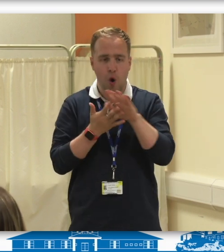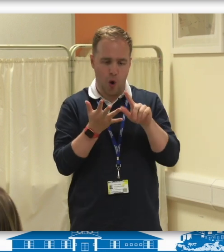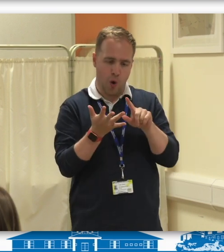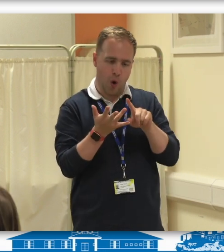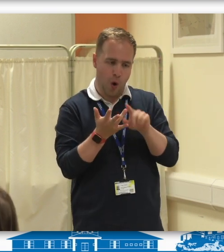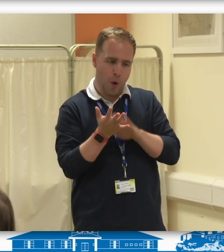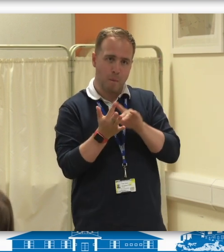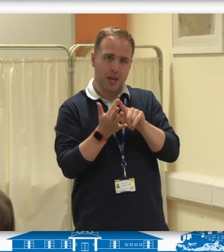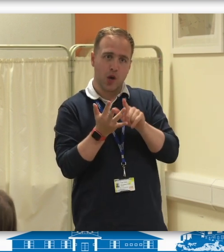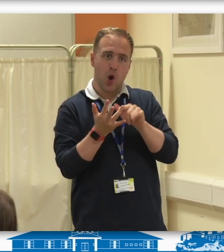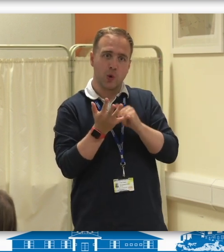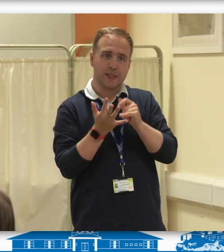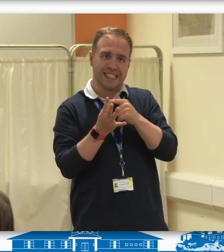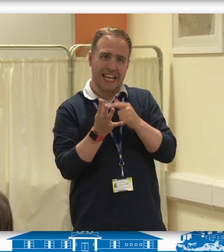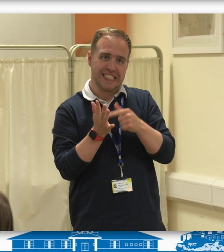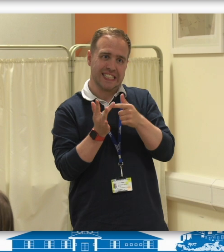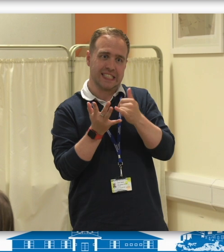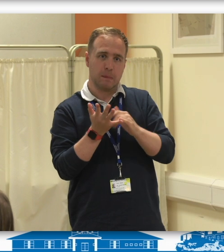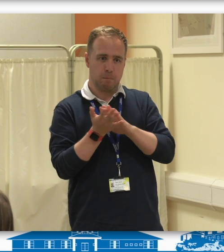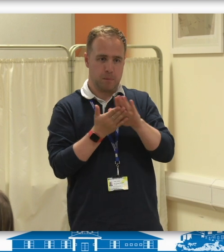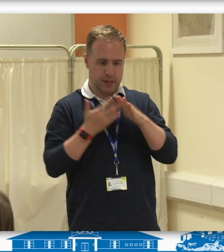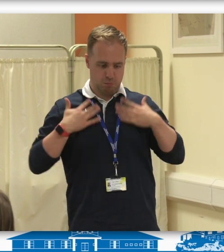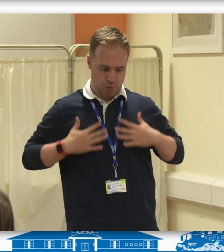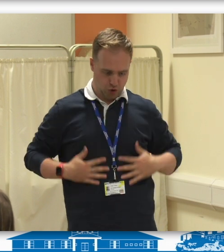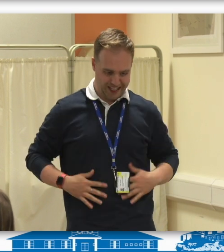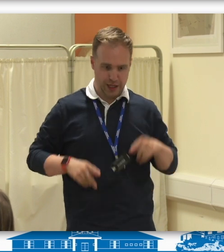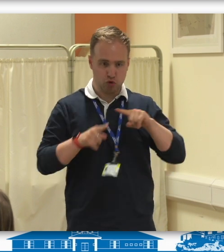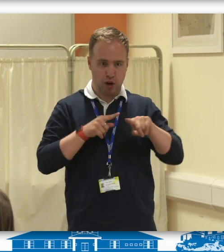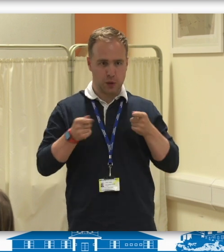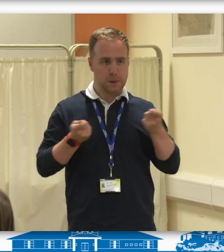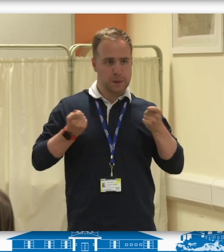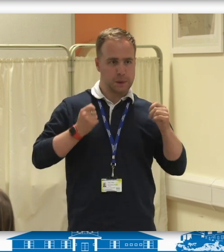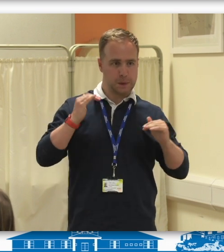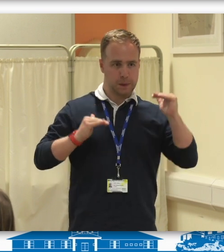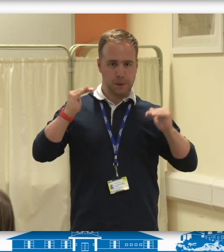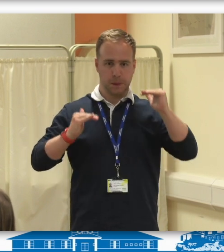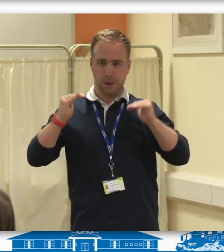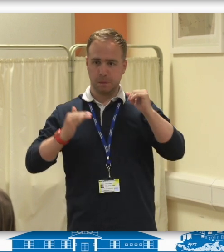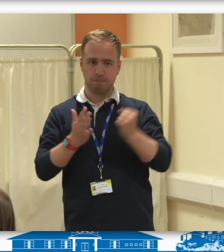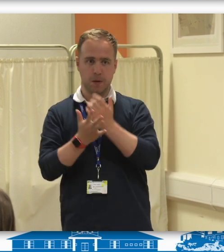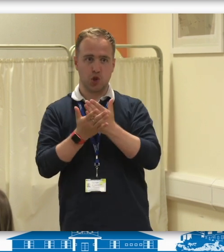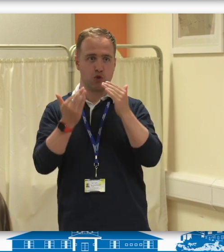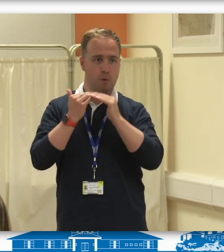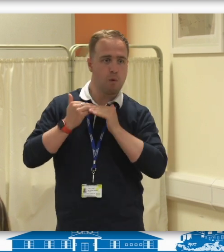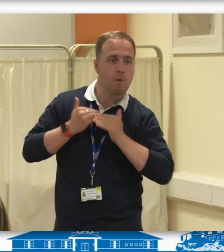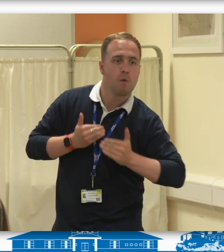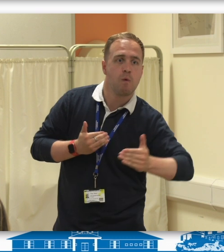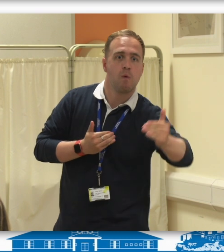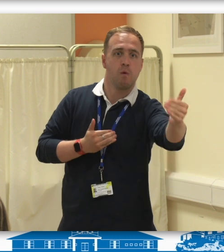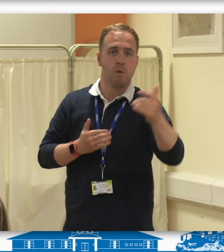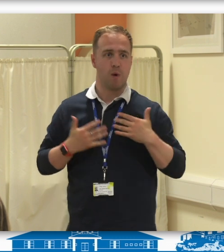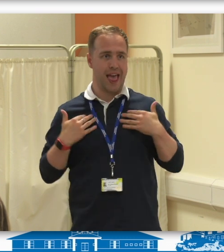body maintaining balance to provide ideal internal conditions to support long-term health and